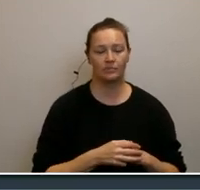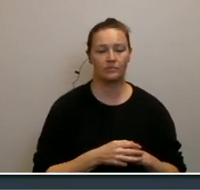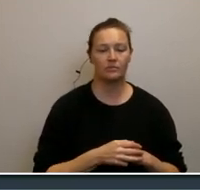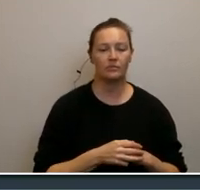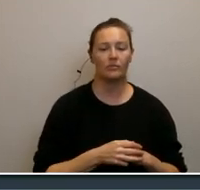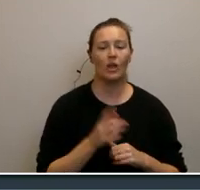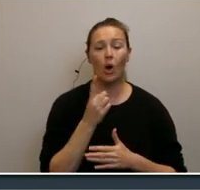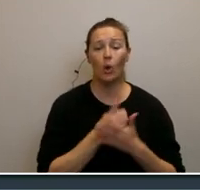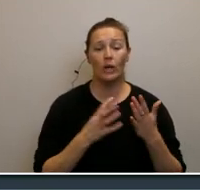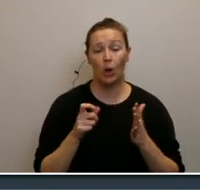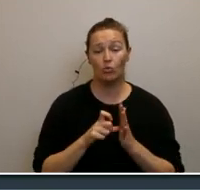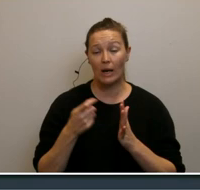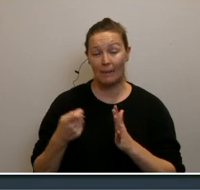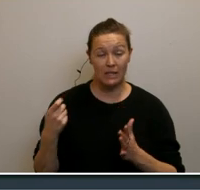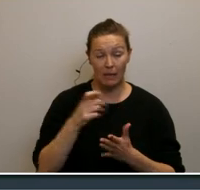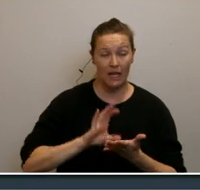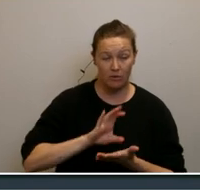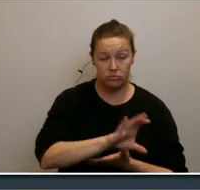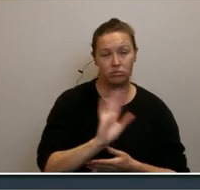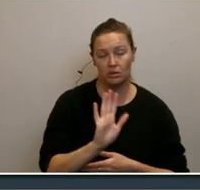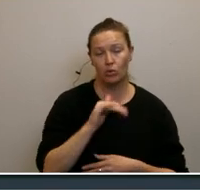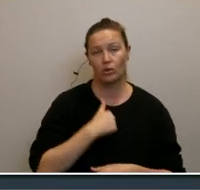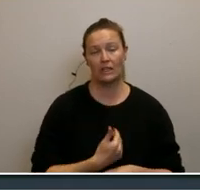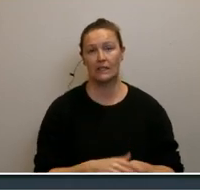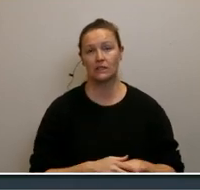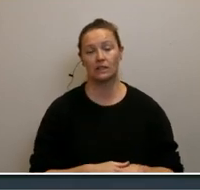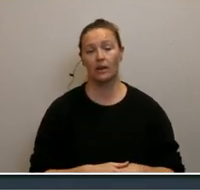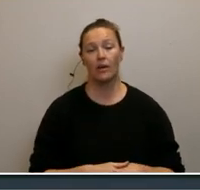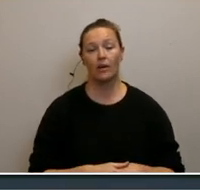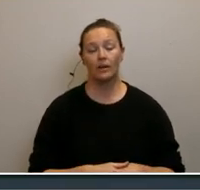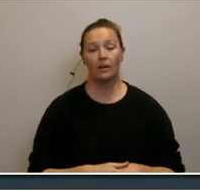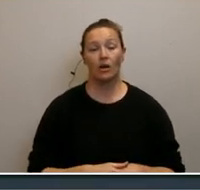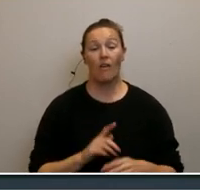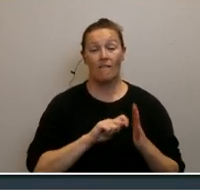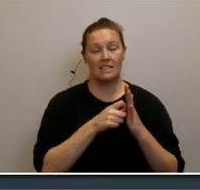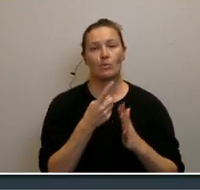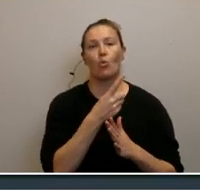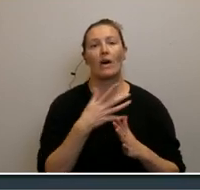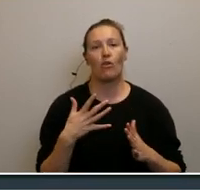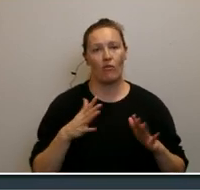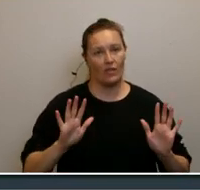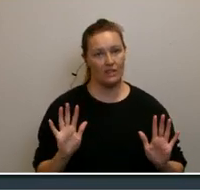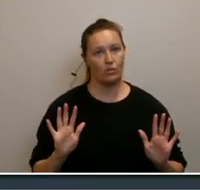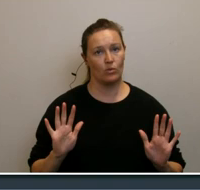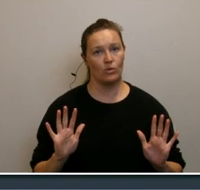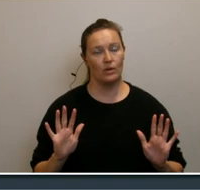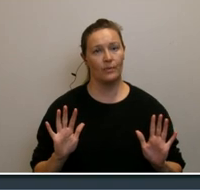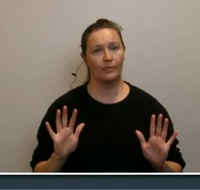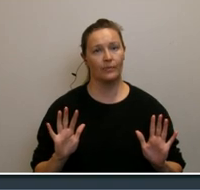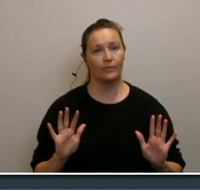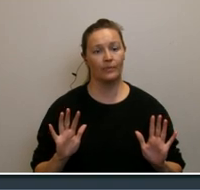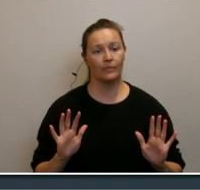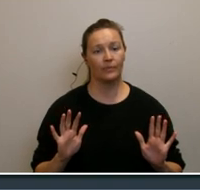to be all on the ratepayer. The refurbishment is a one-off, and it has been demonstrated